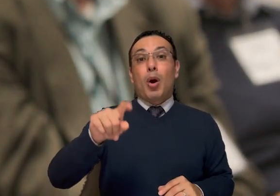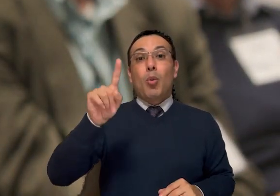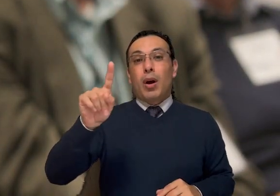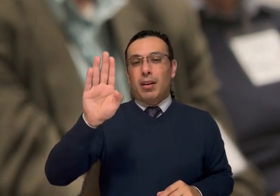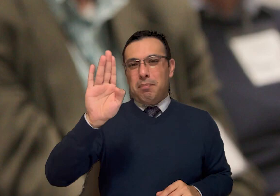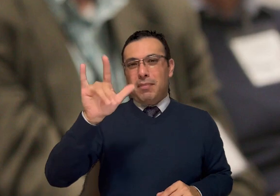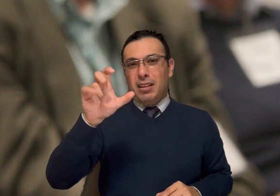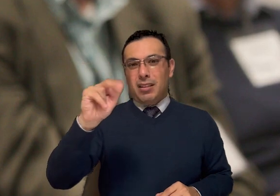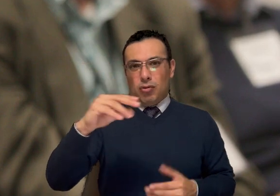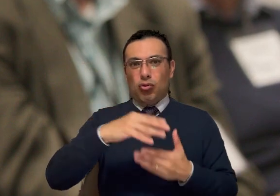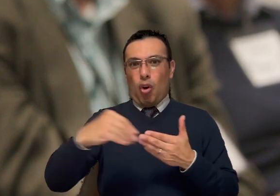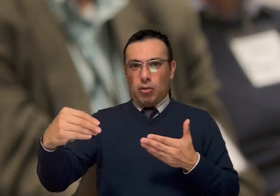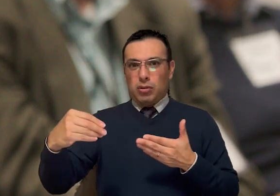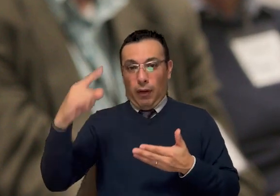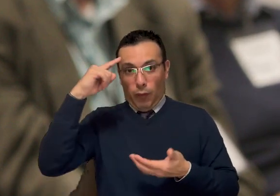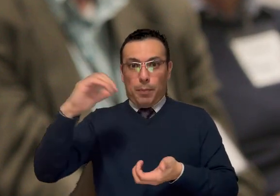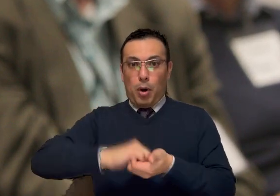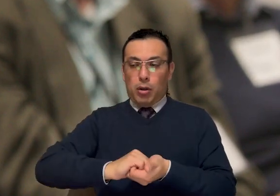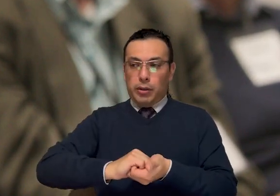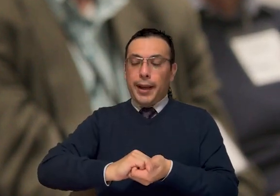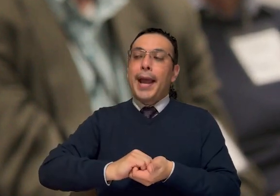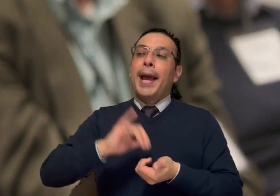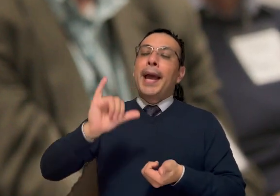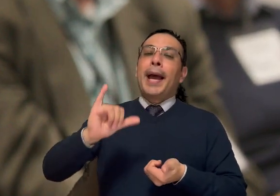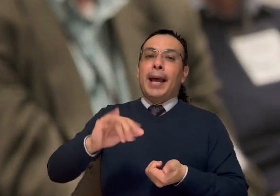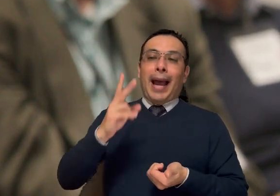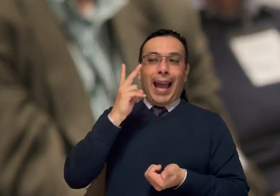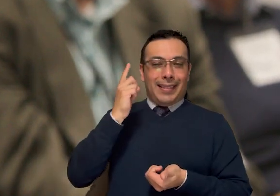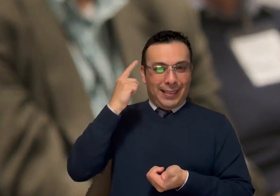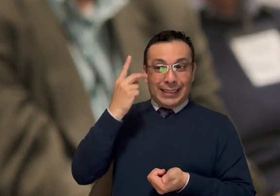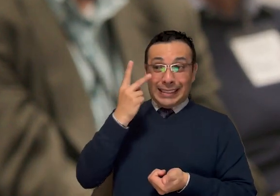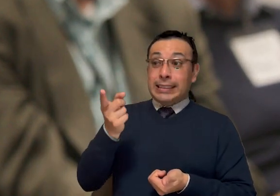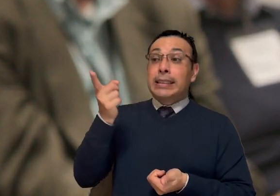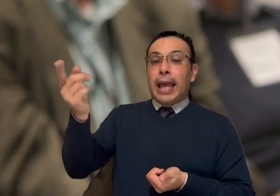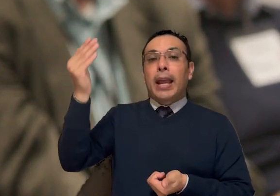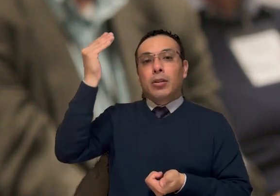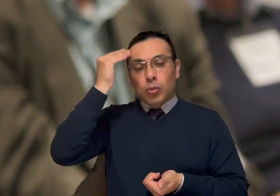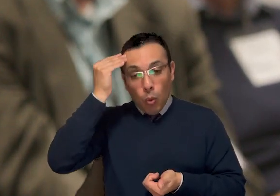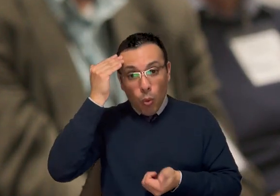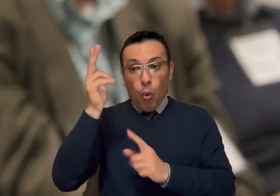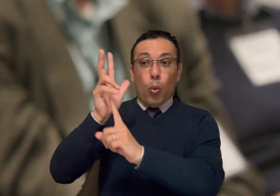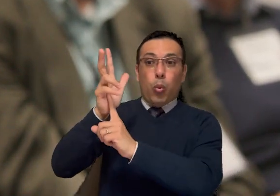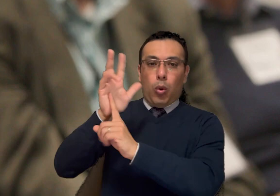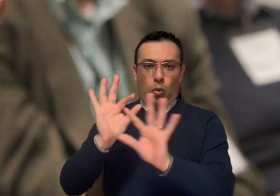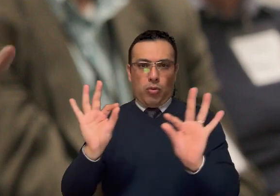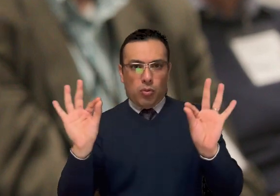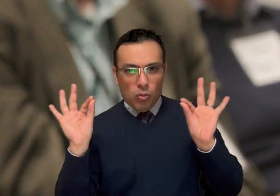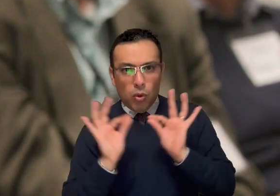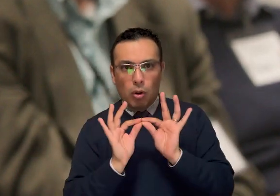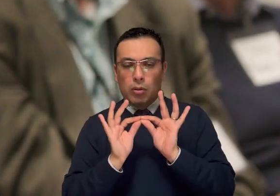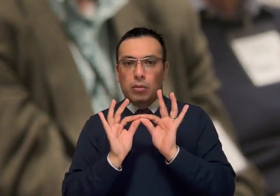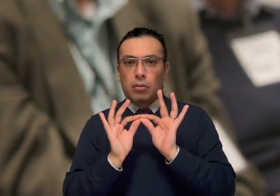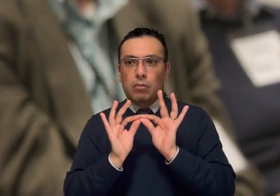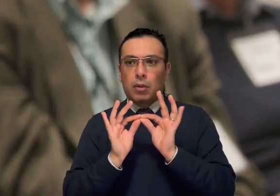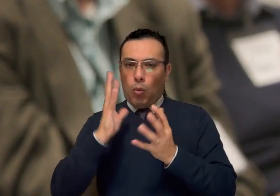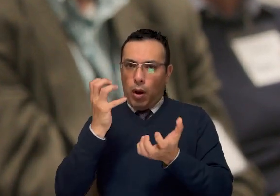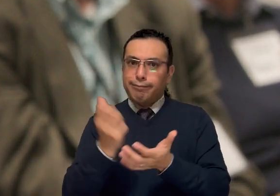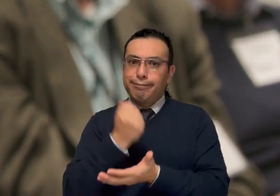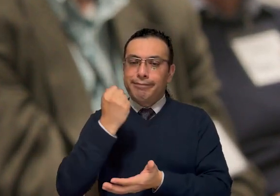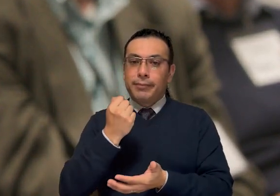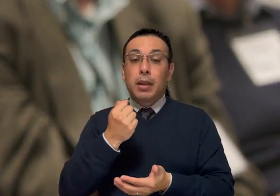billion to do that. That just shows, I think, the valuation that they see in offshore wind. But to your specific